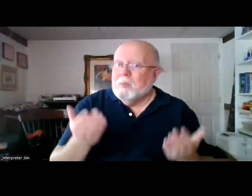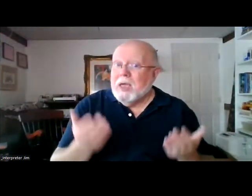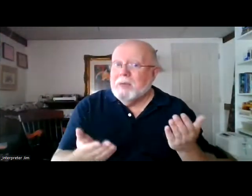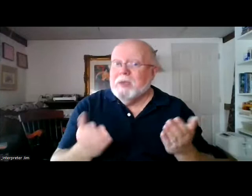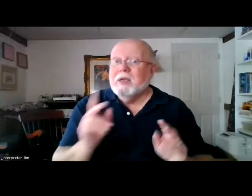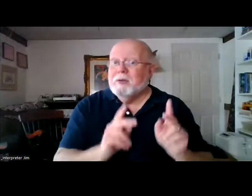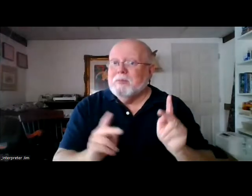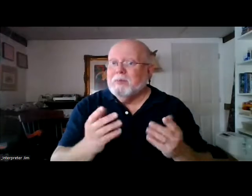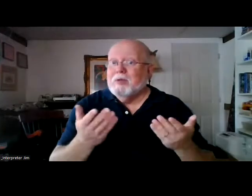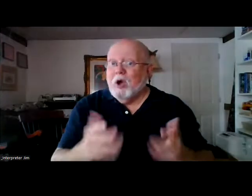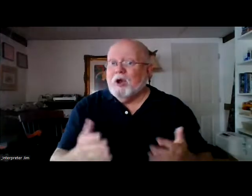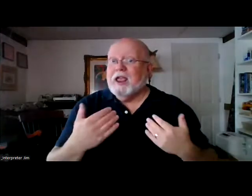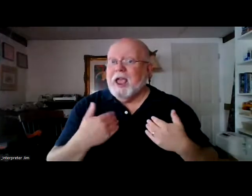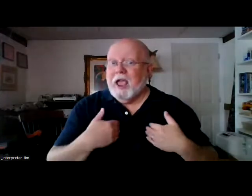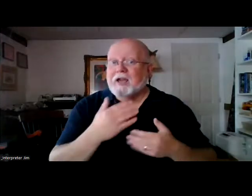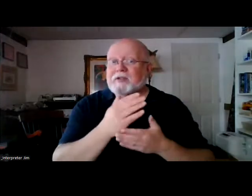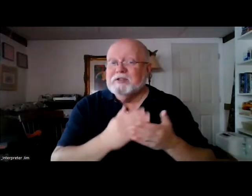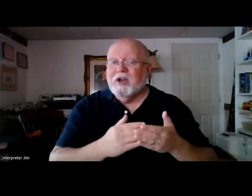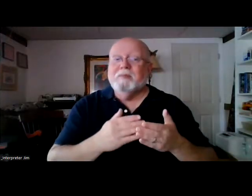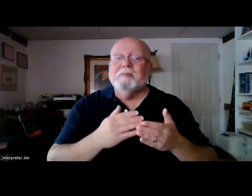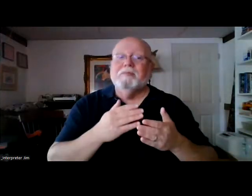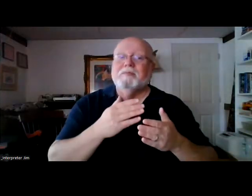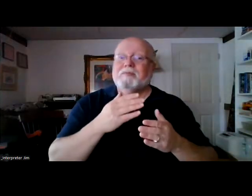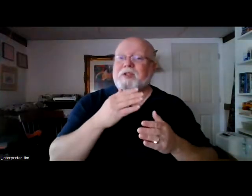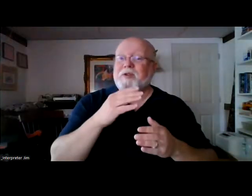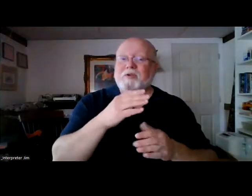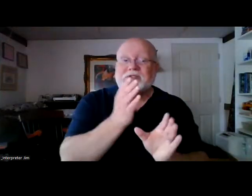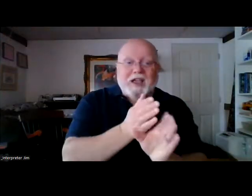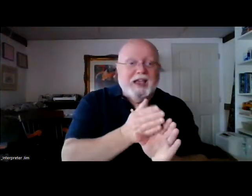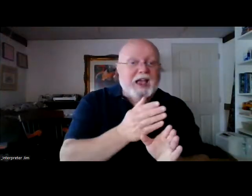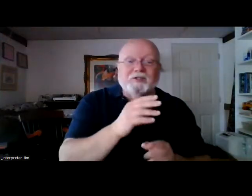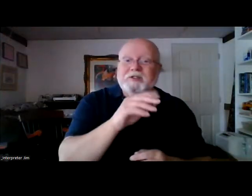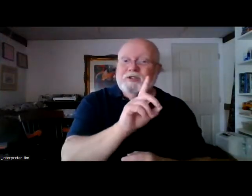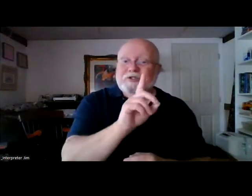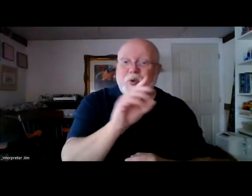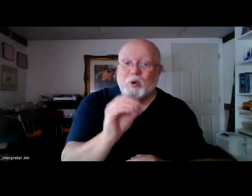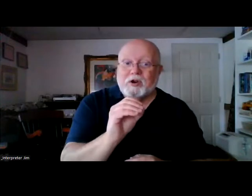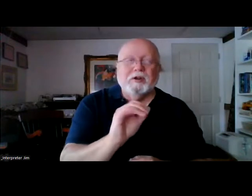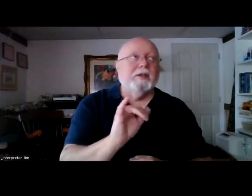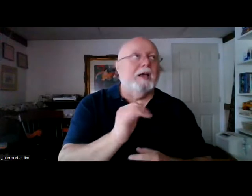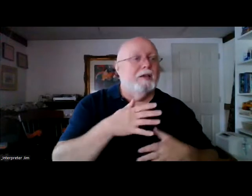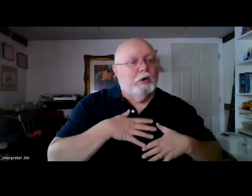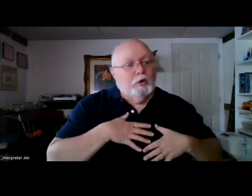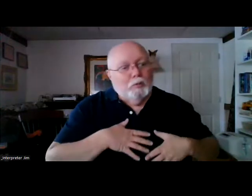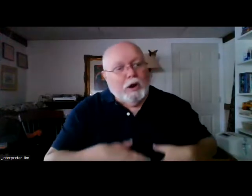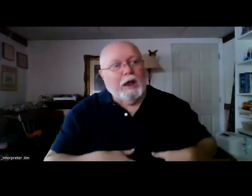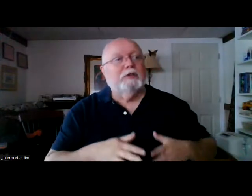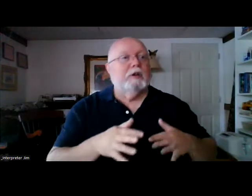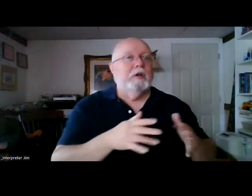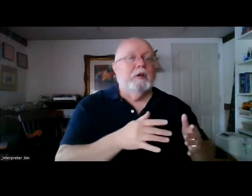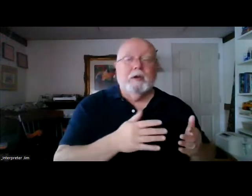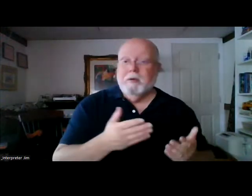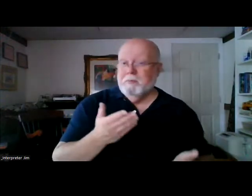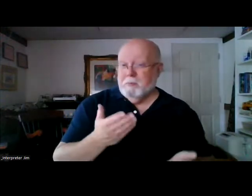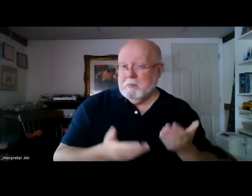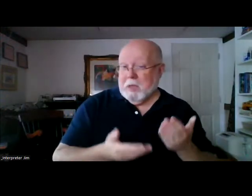primary psychiatric condition, so the depression comes first, the anxiety comes first, that they may like those types of gaming activities better, because again,